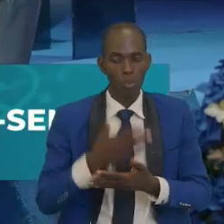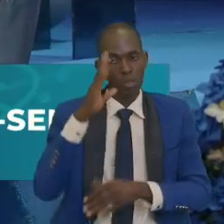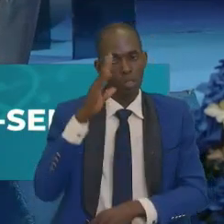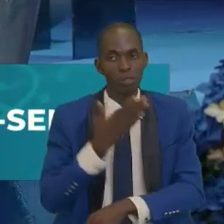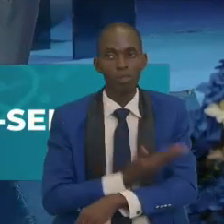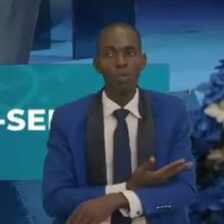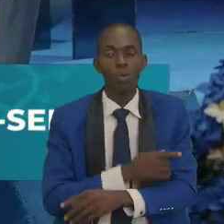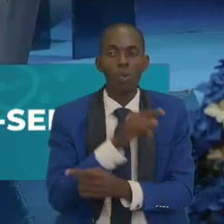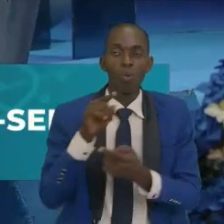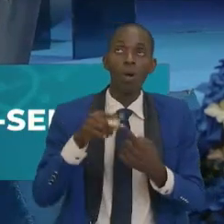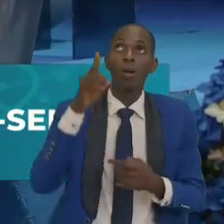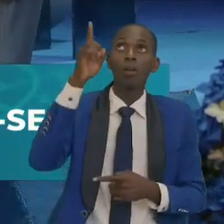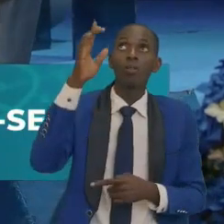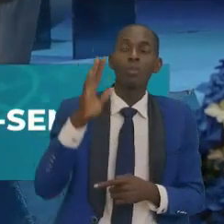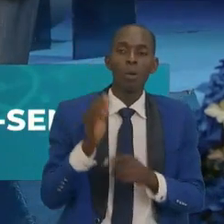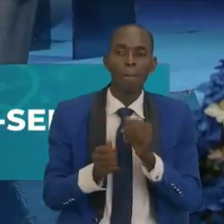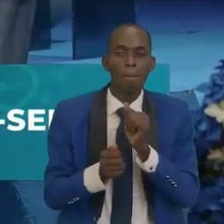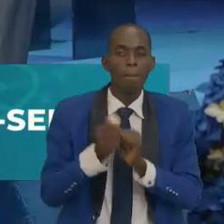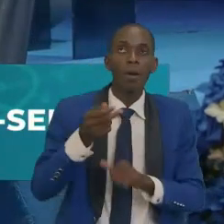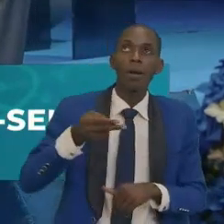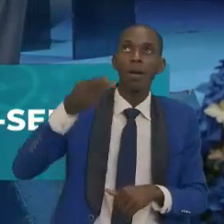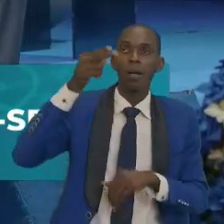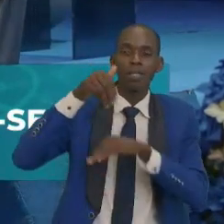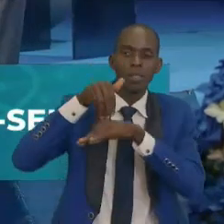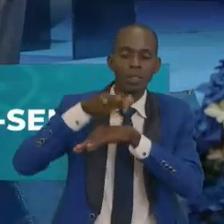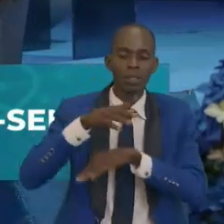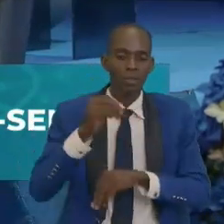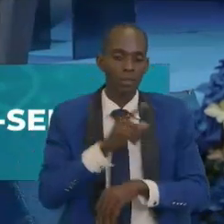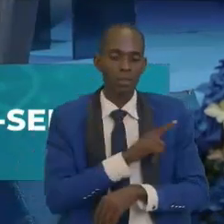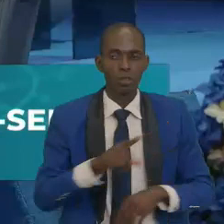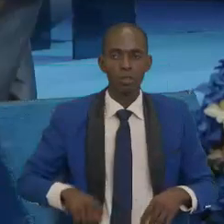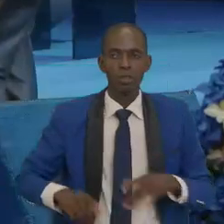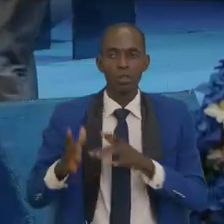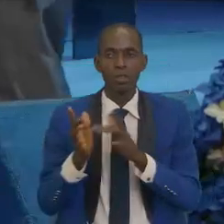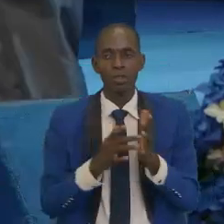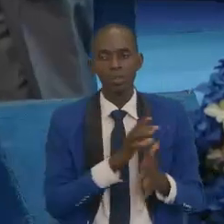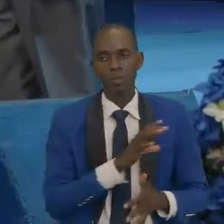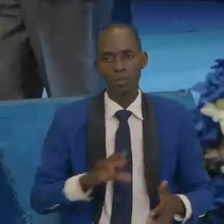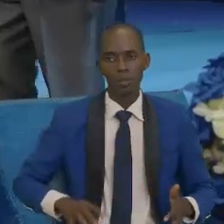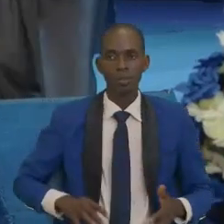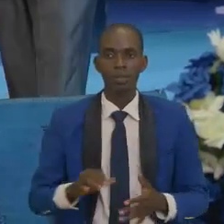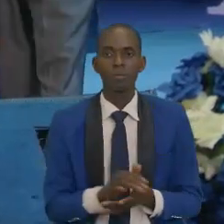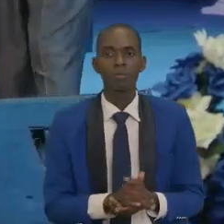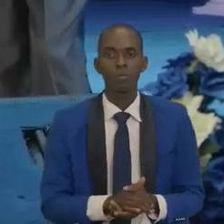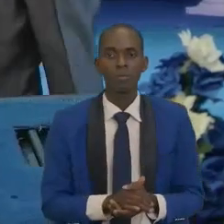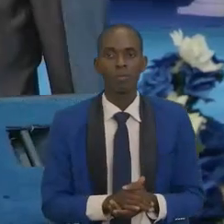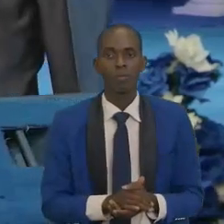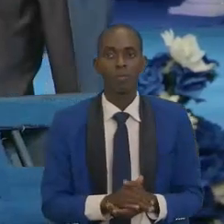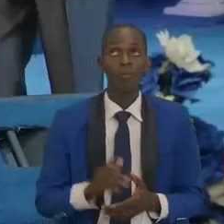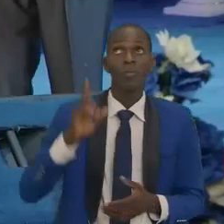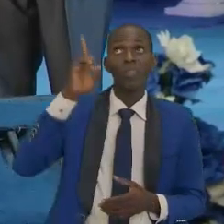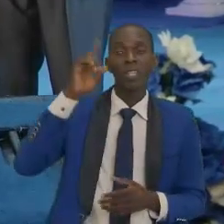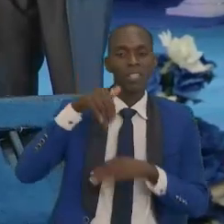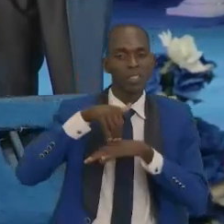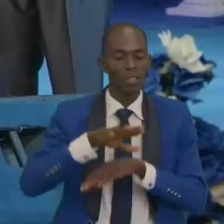when God Most High sent the Lord Jesus Christ, he sent him from